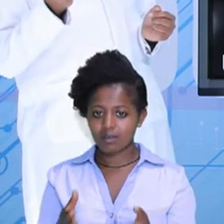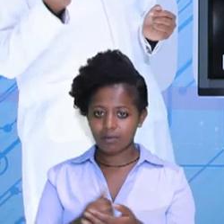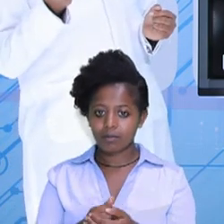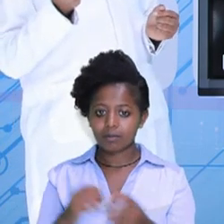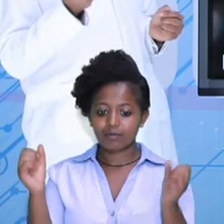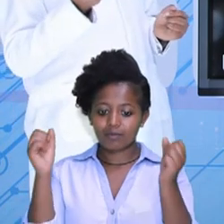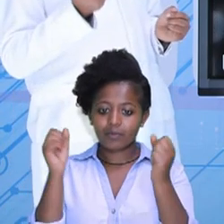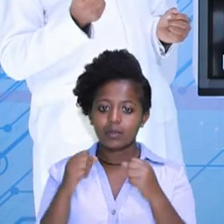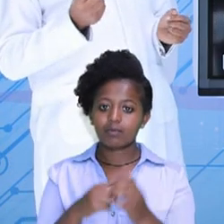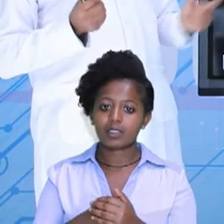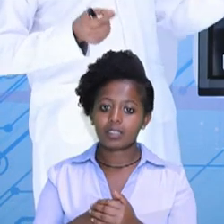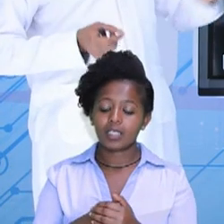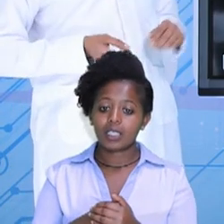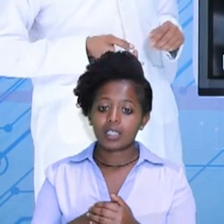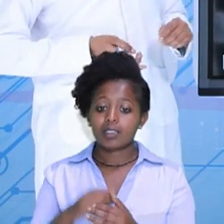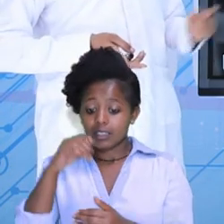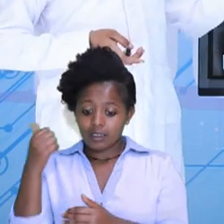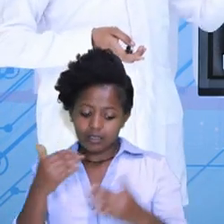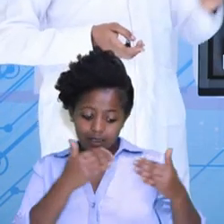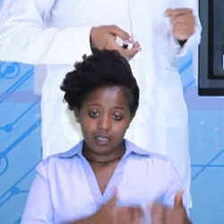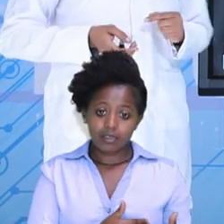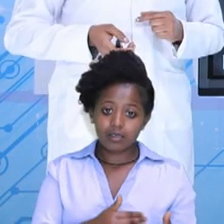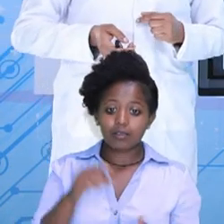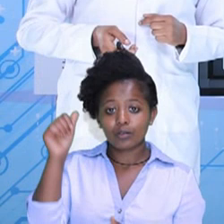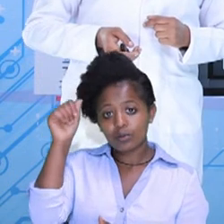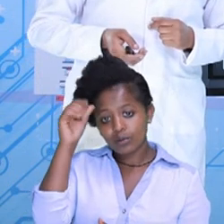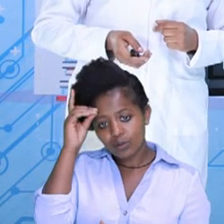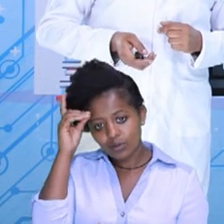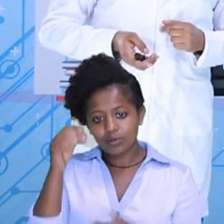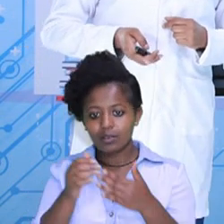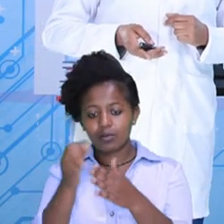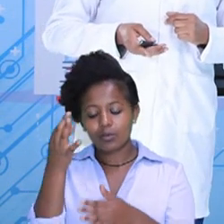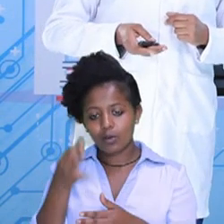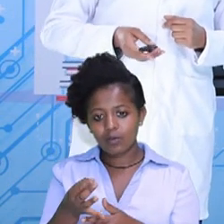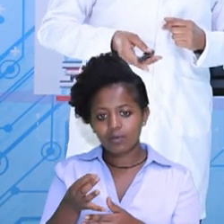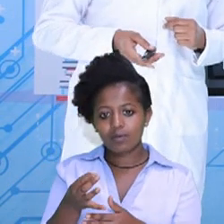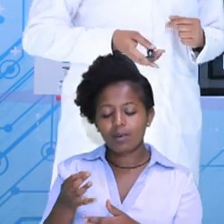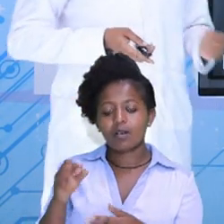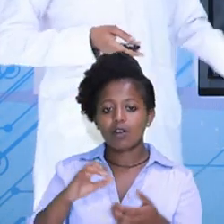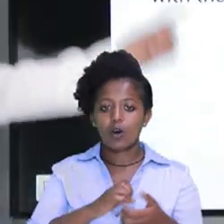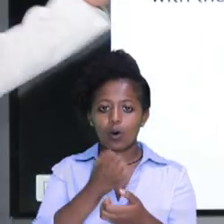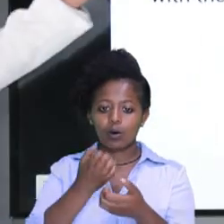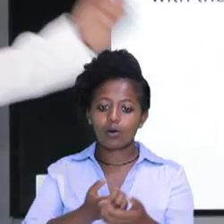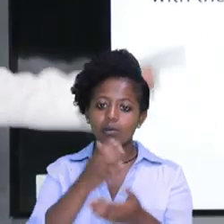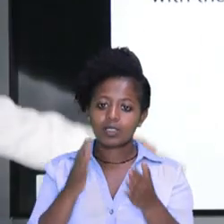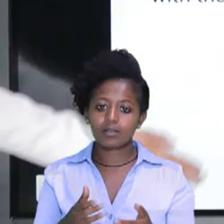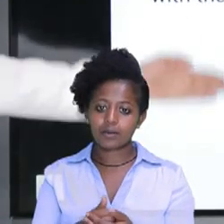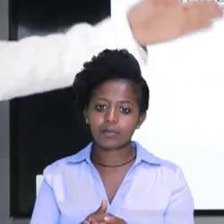led by Chiang Kai-shek. On the other side, Deng Zhu was the ruler of communists.